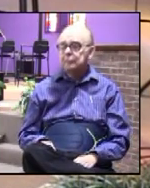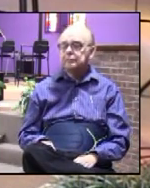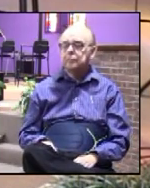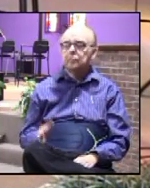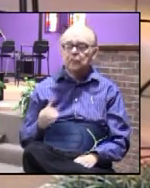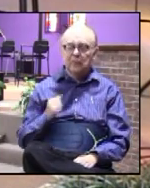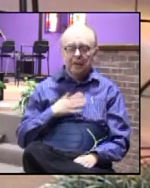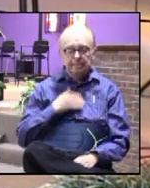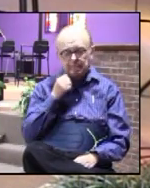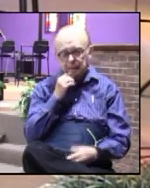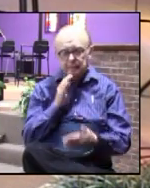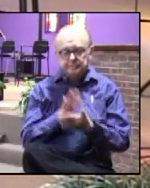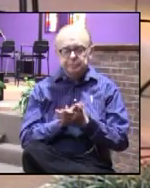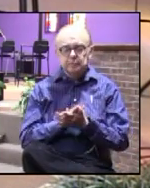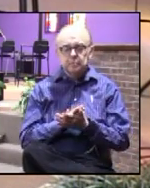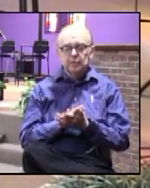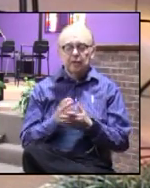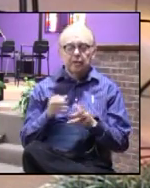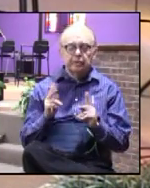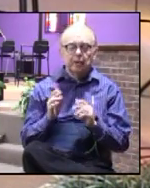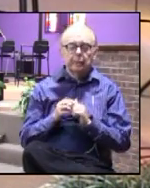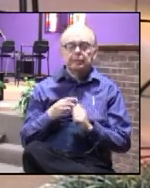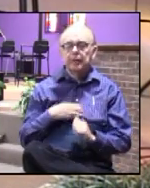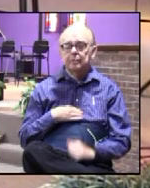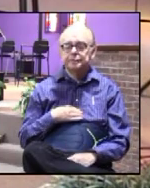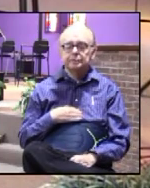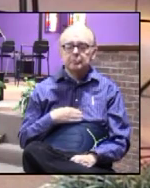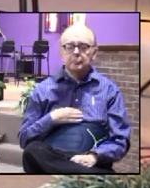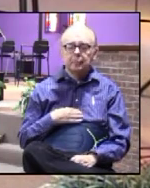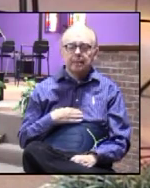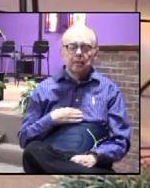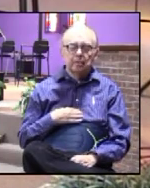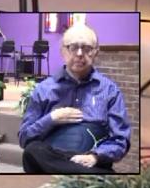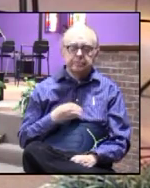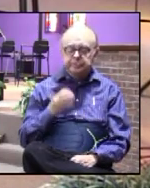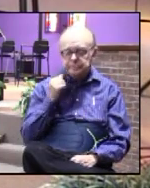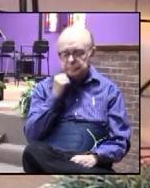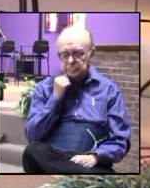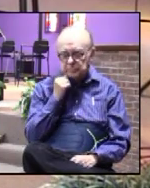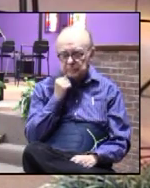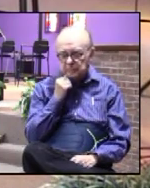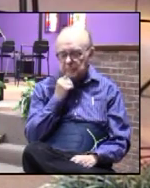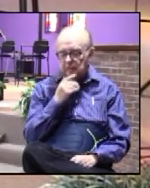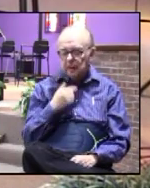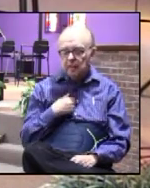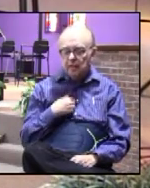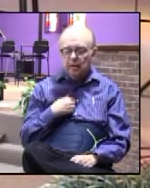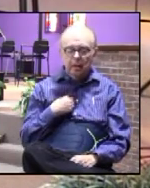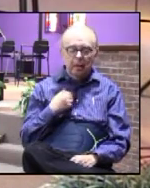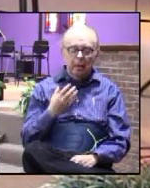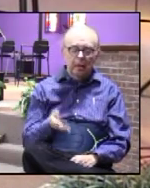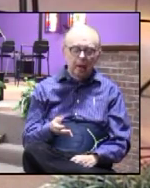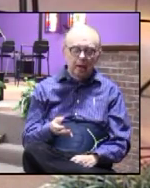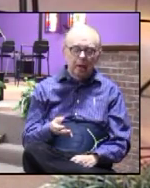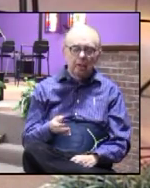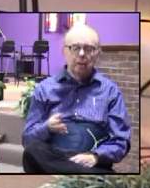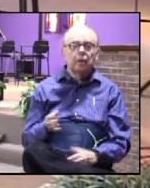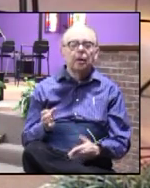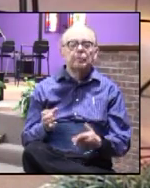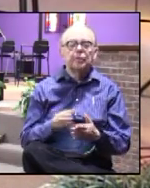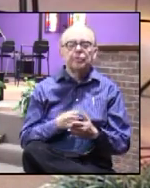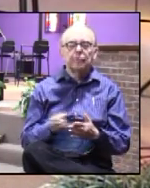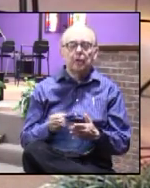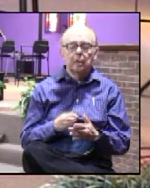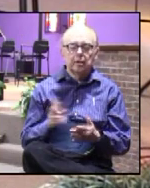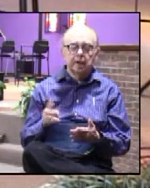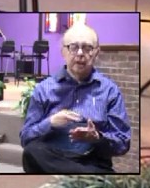My wife gets so upset with me. She would say, she says, here, let's put a song on and dance. And